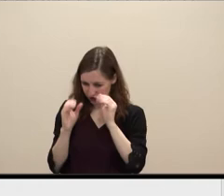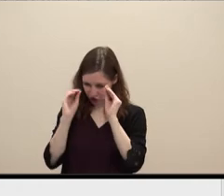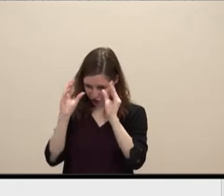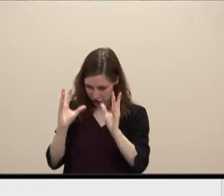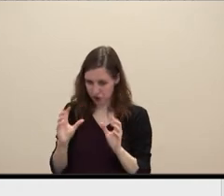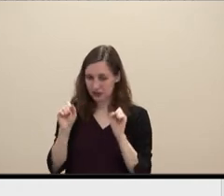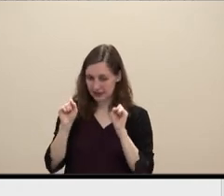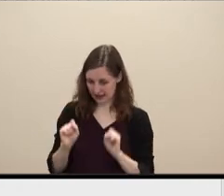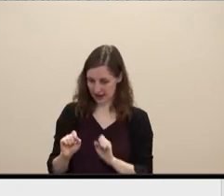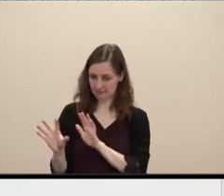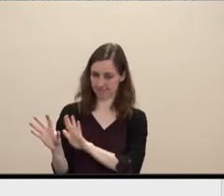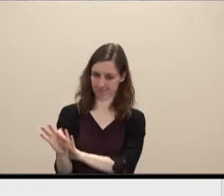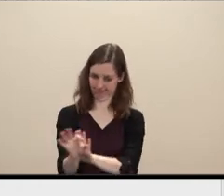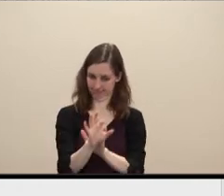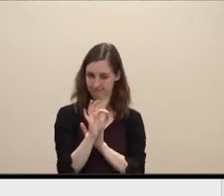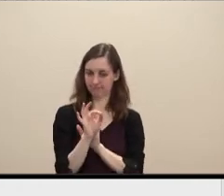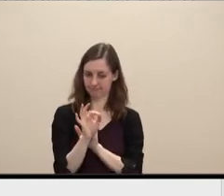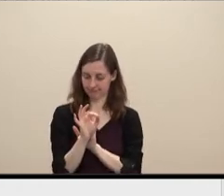designated.